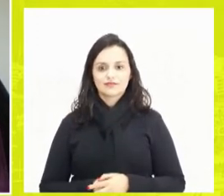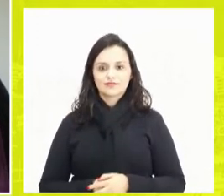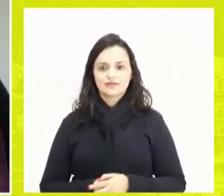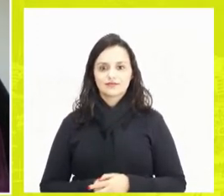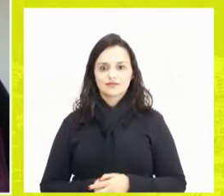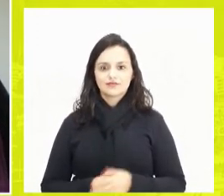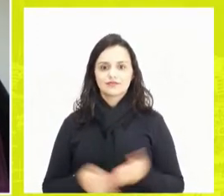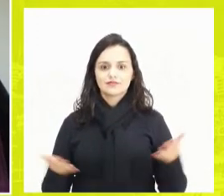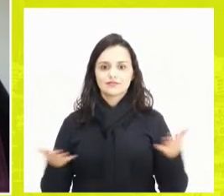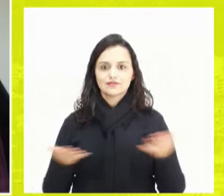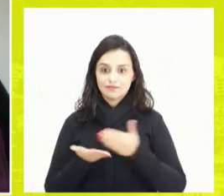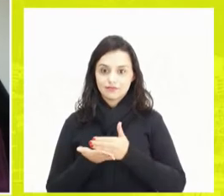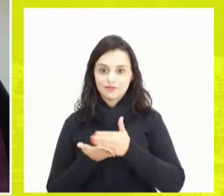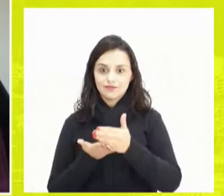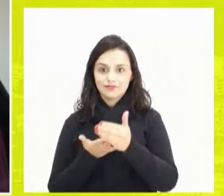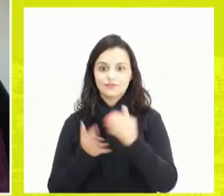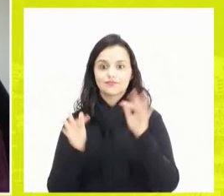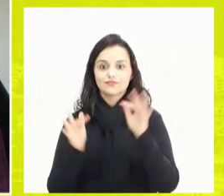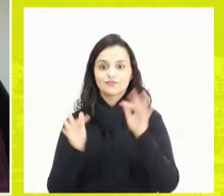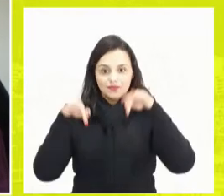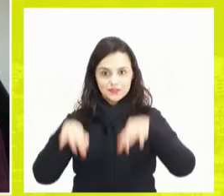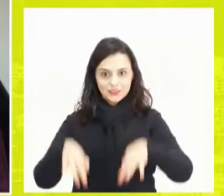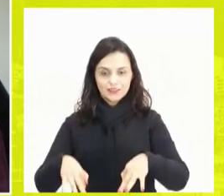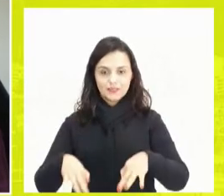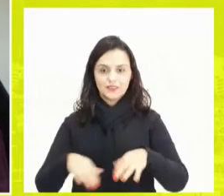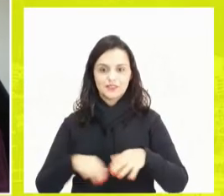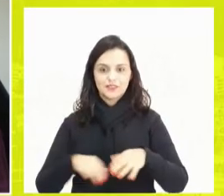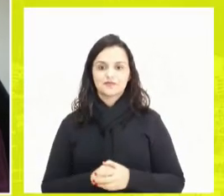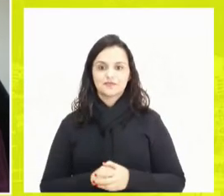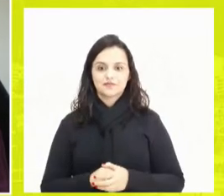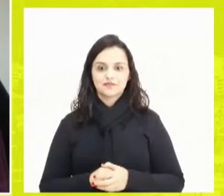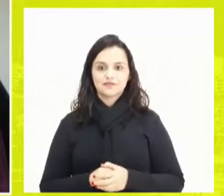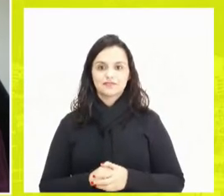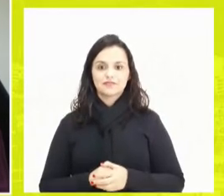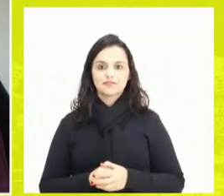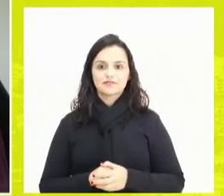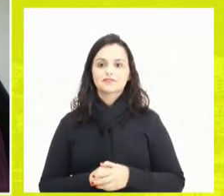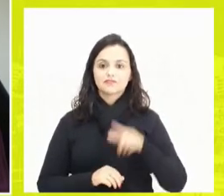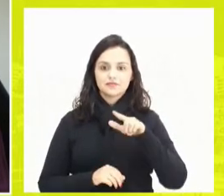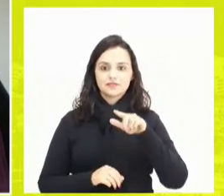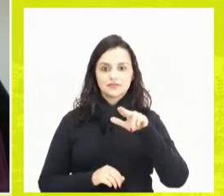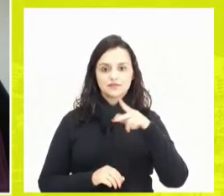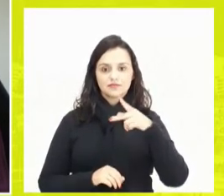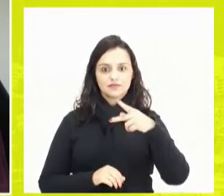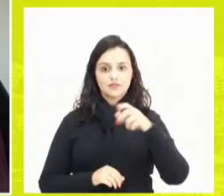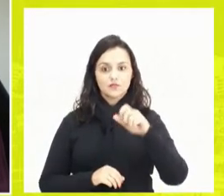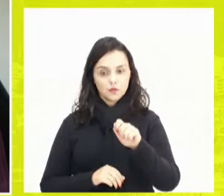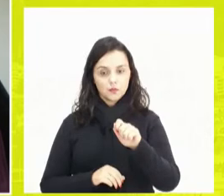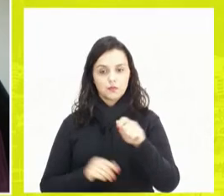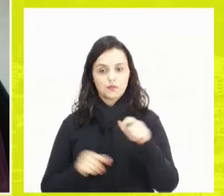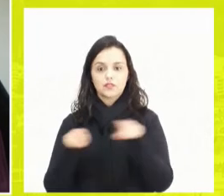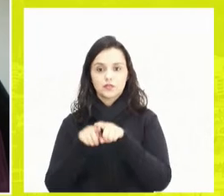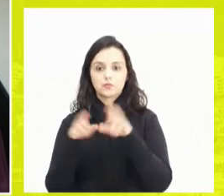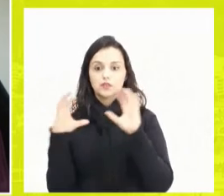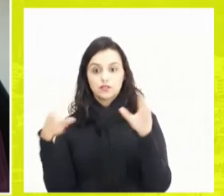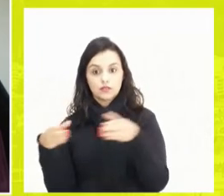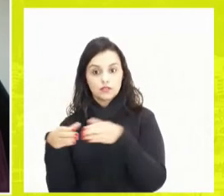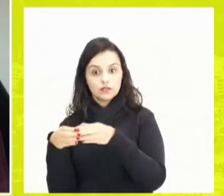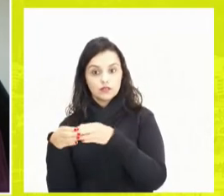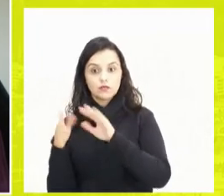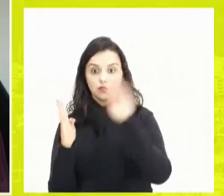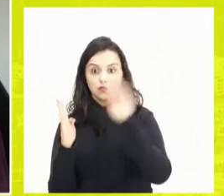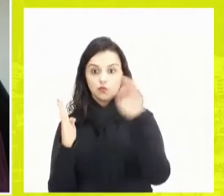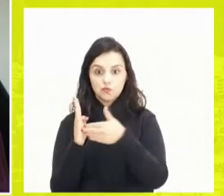so we are moving towards the end on behalf of lupa i would like